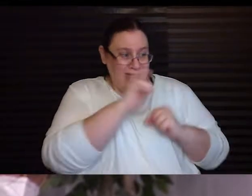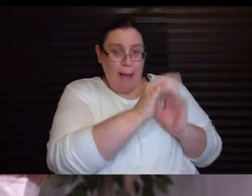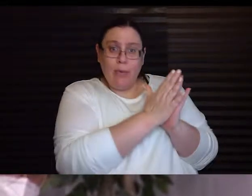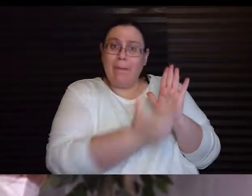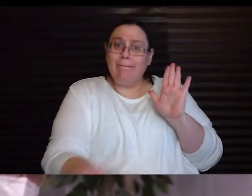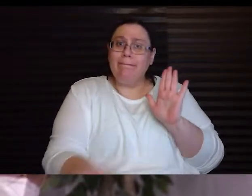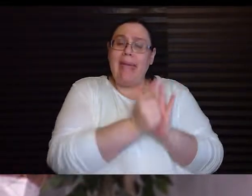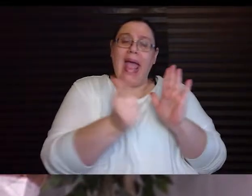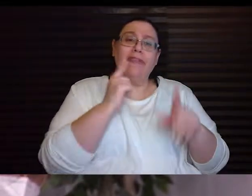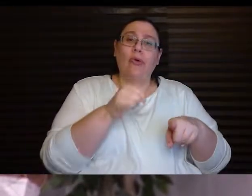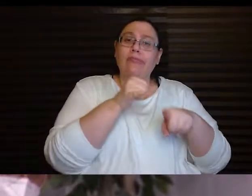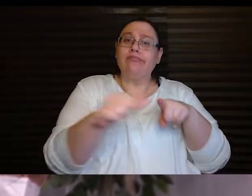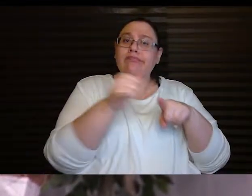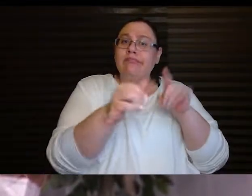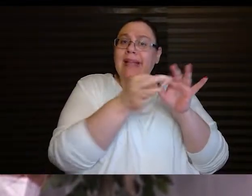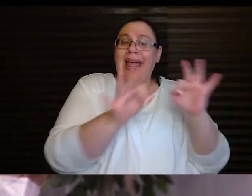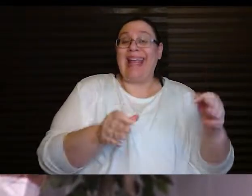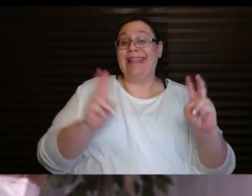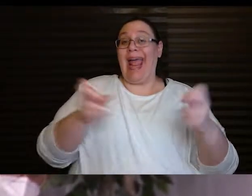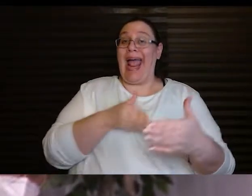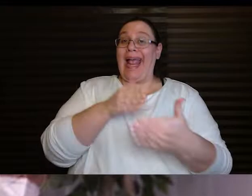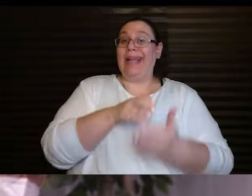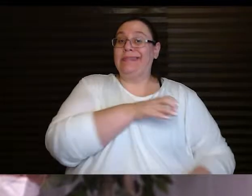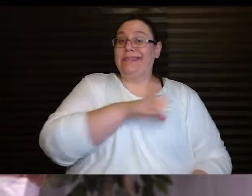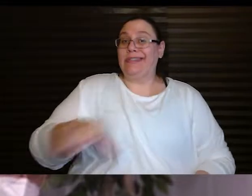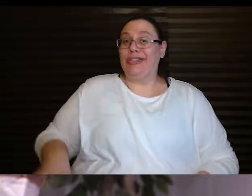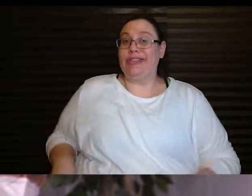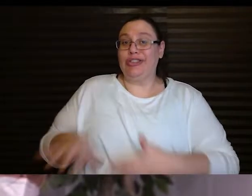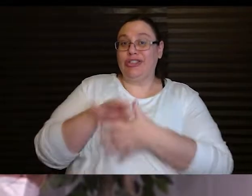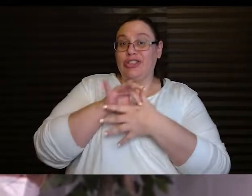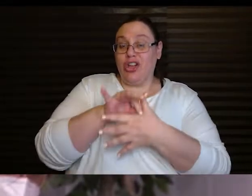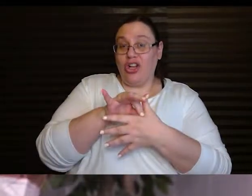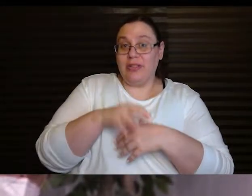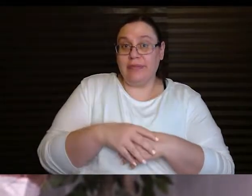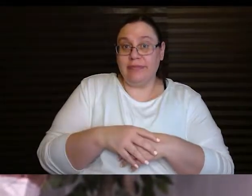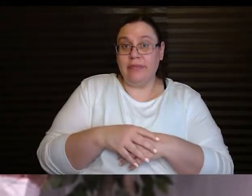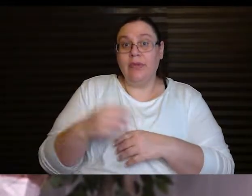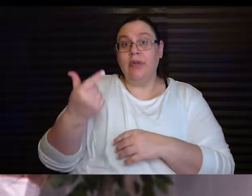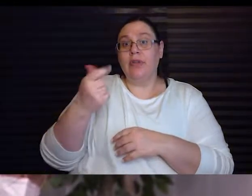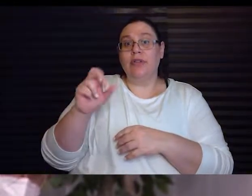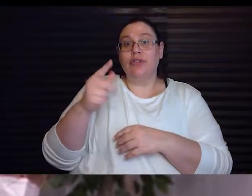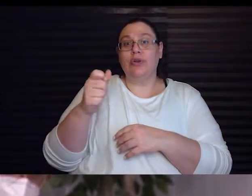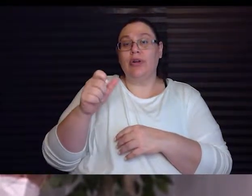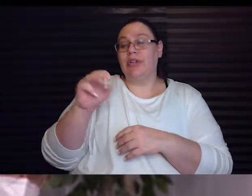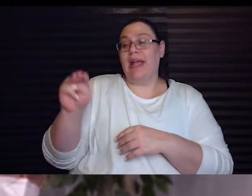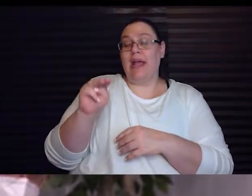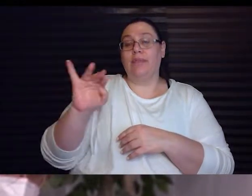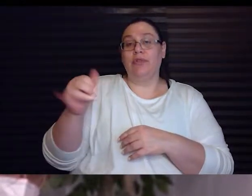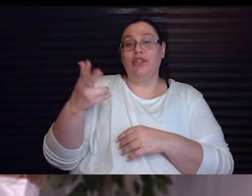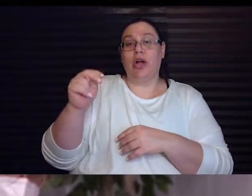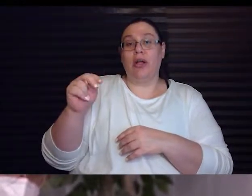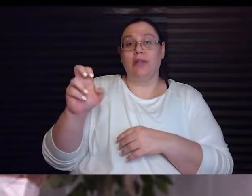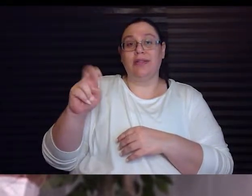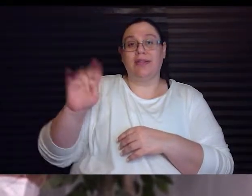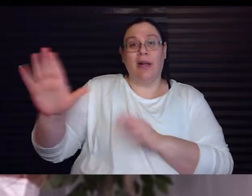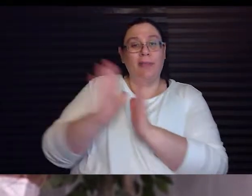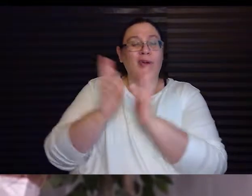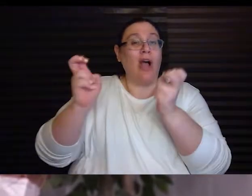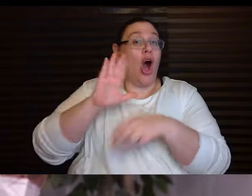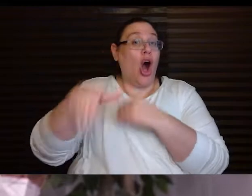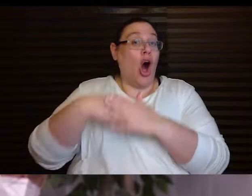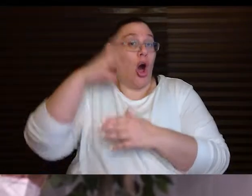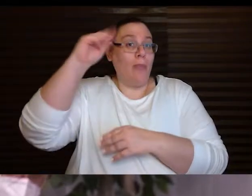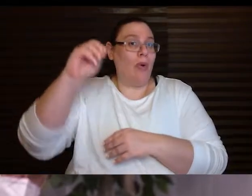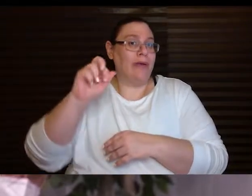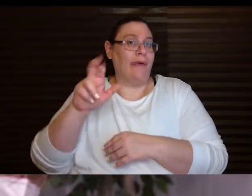been banned for profane language and anti-Christian content. George M. Johnson's book, All Boys Aren't